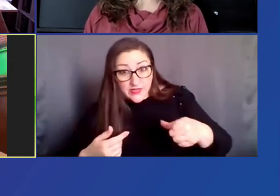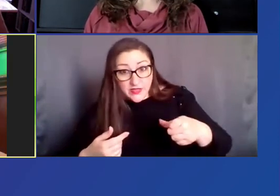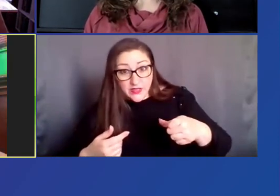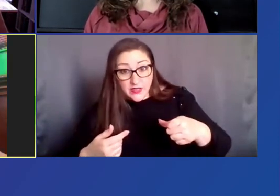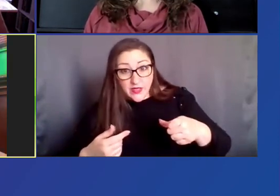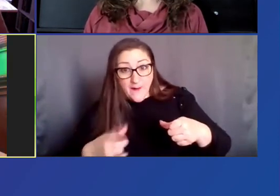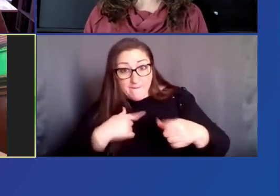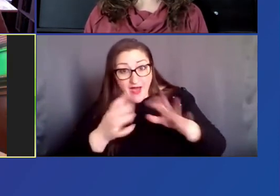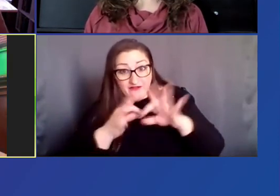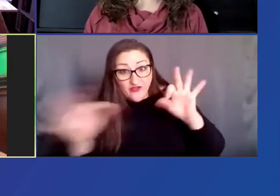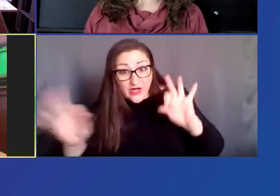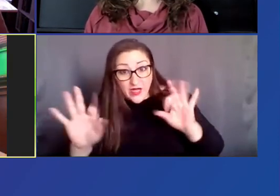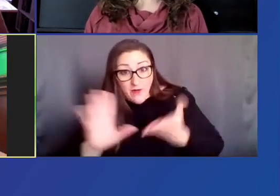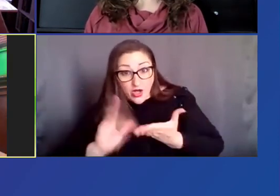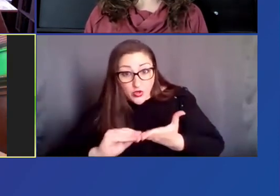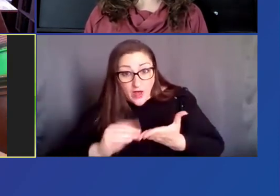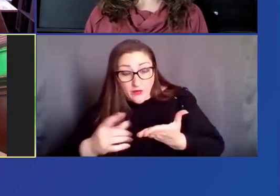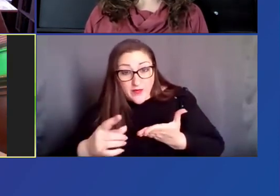my freedom?